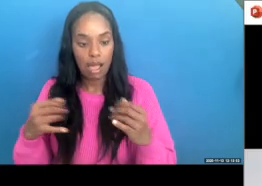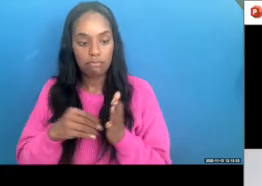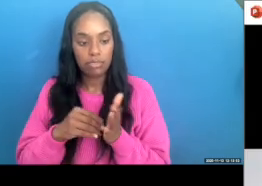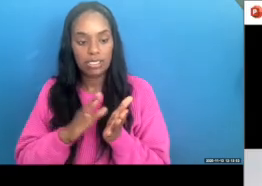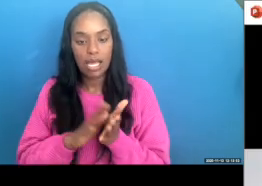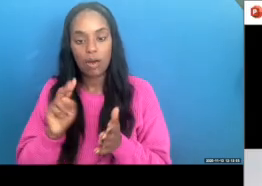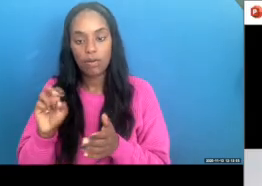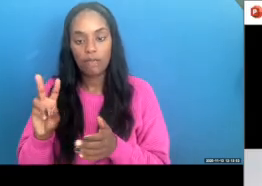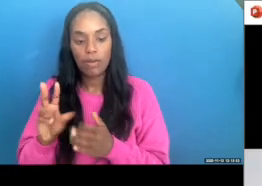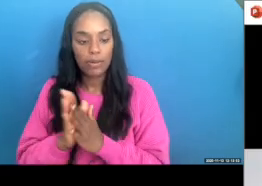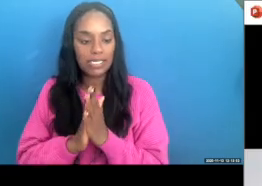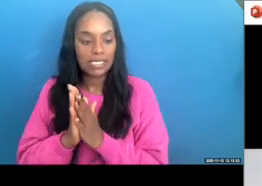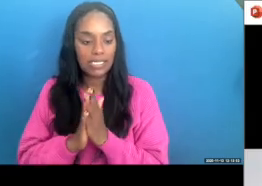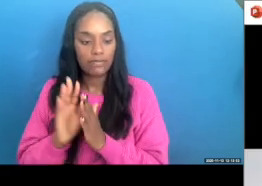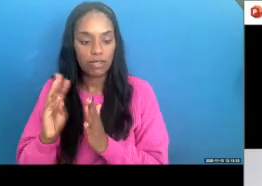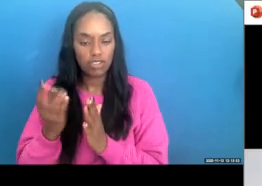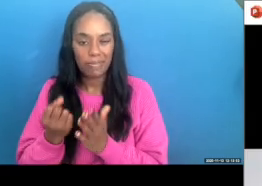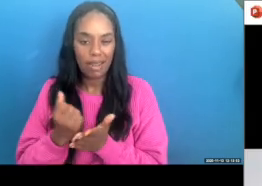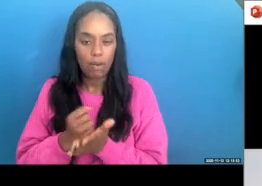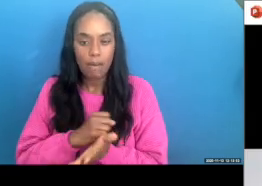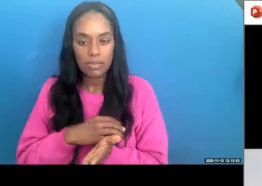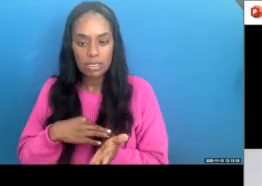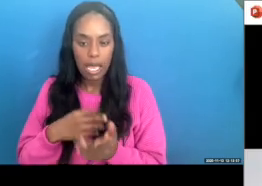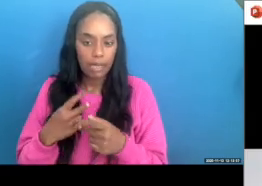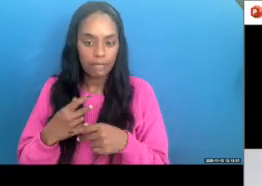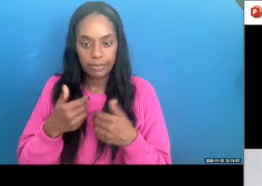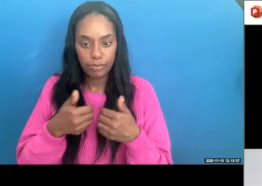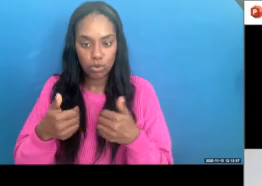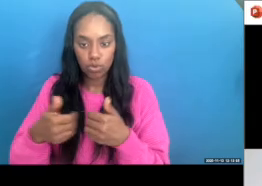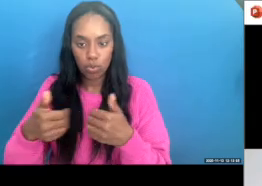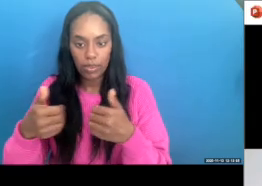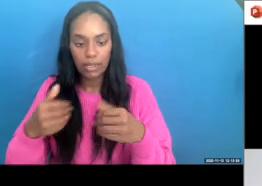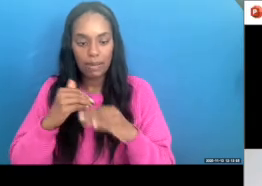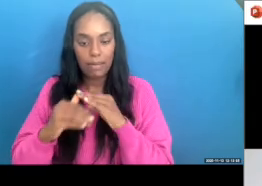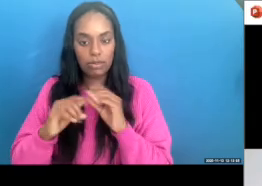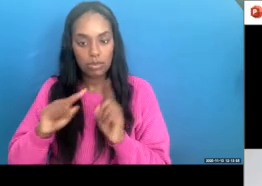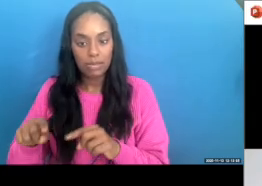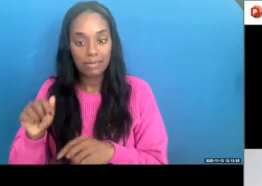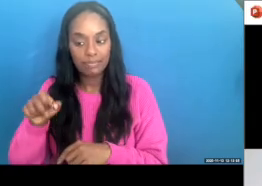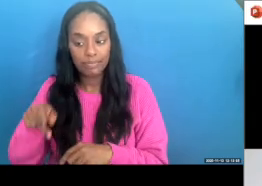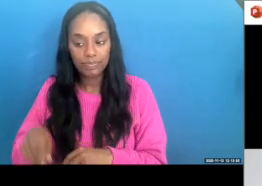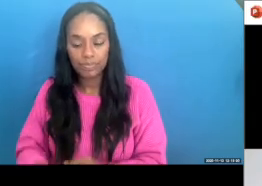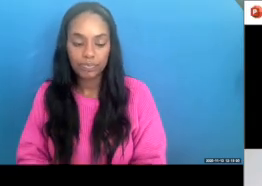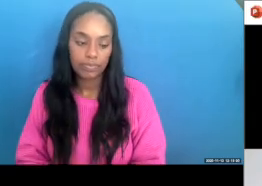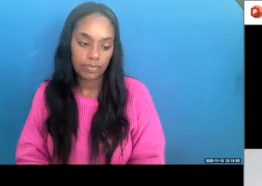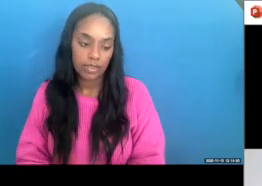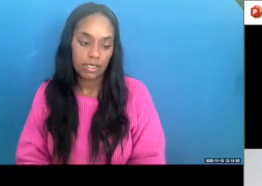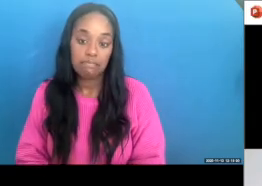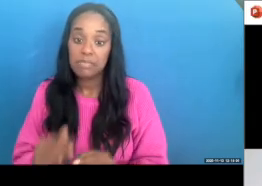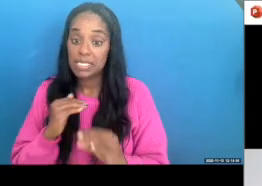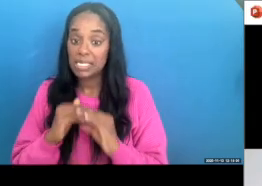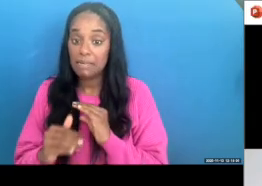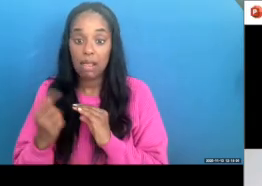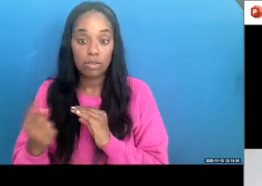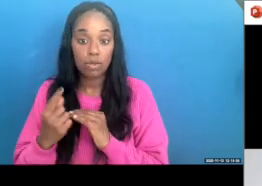arb.ca.gov email. And if you could note in the subject line, November incentives workshop, that'll help staff kind of sort through